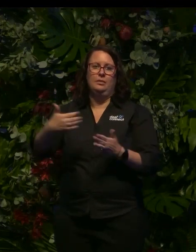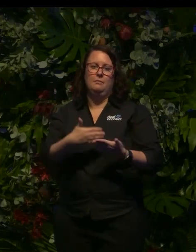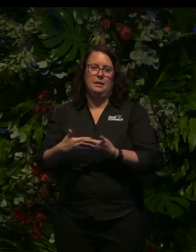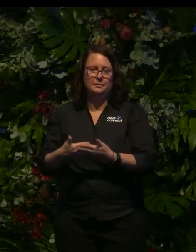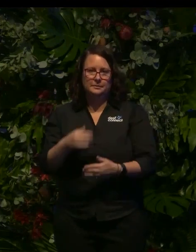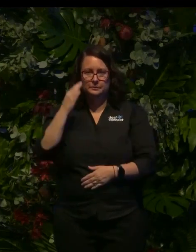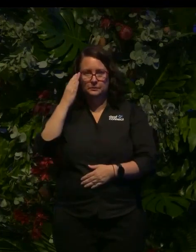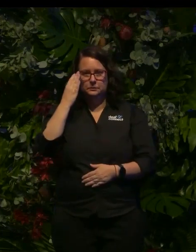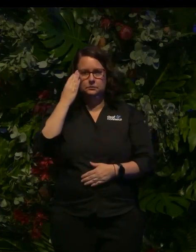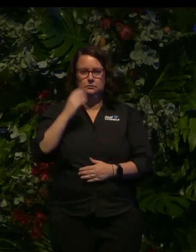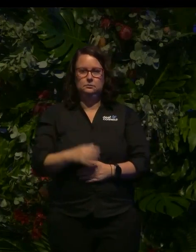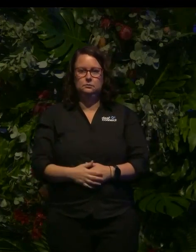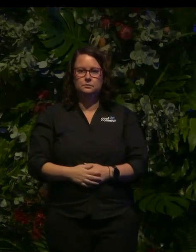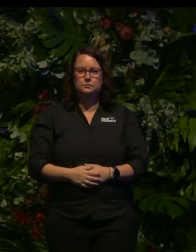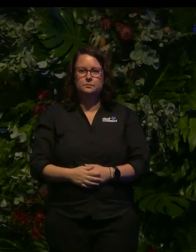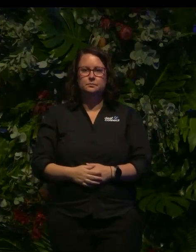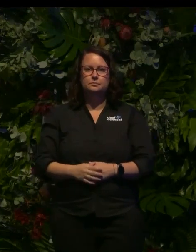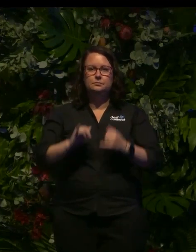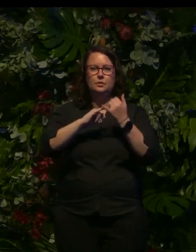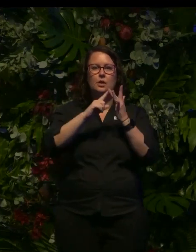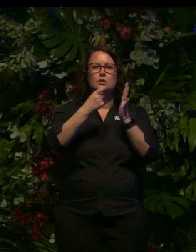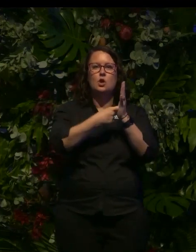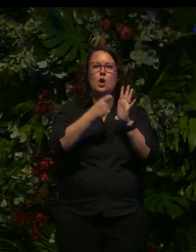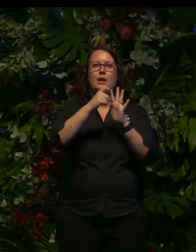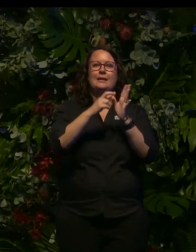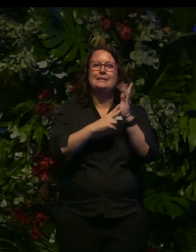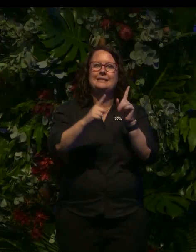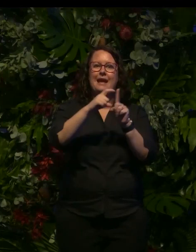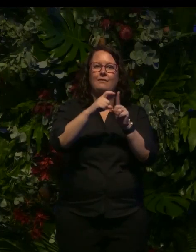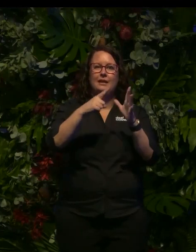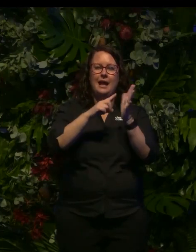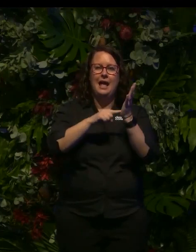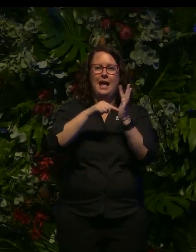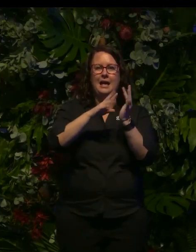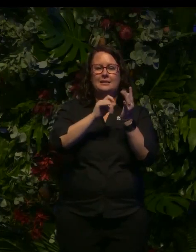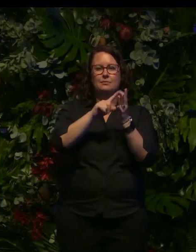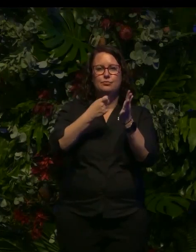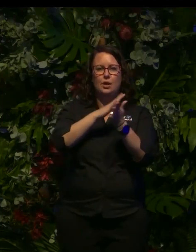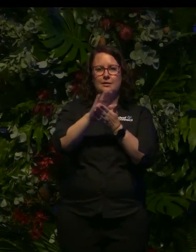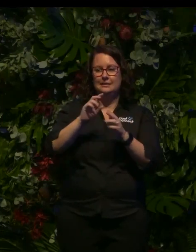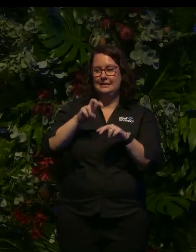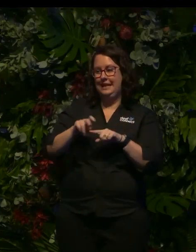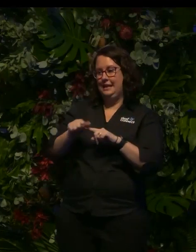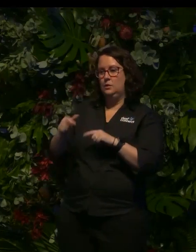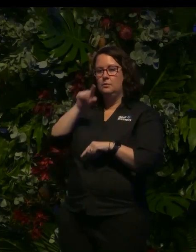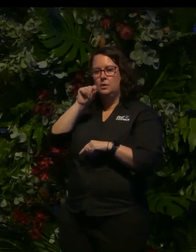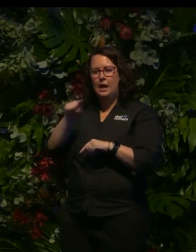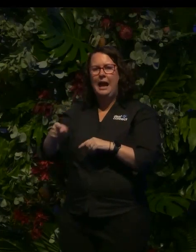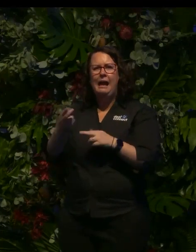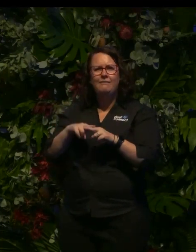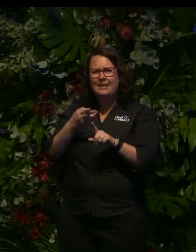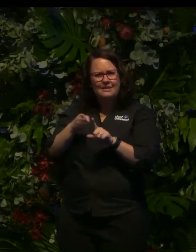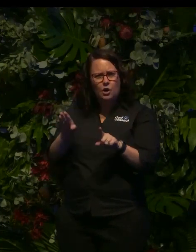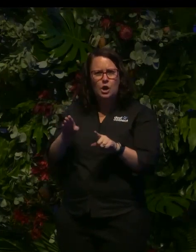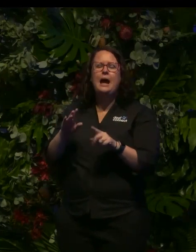that as Sir David Attenborough made plain when standing next to an albatross, when there is a barrier, animals will figure out a way